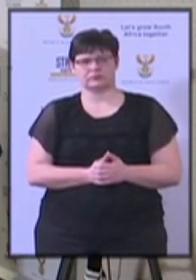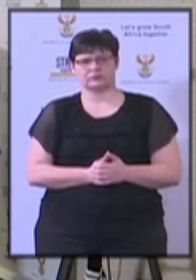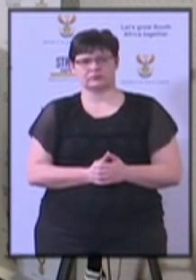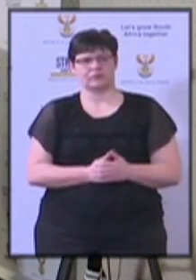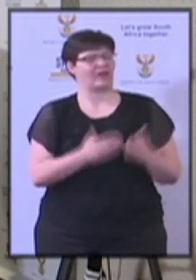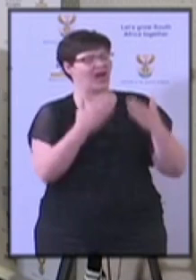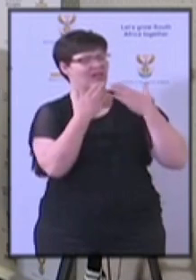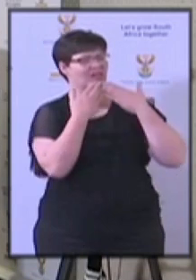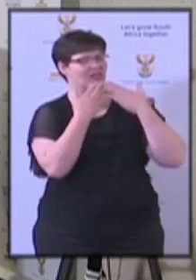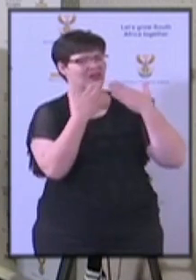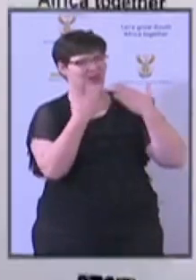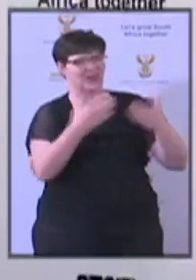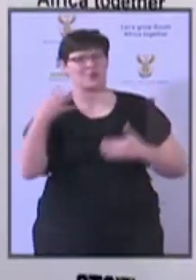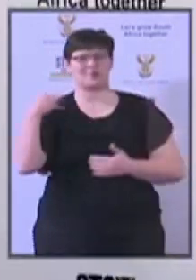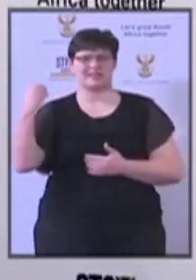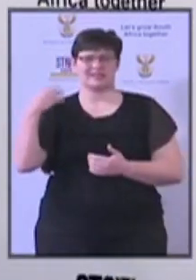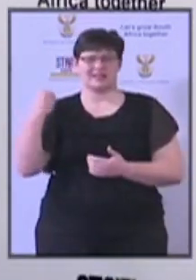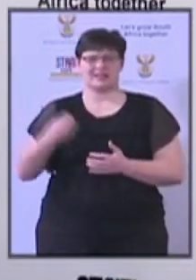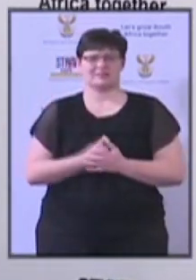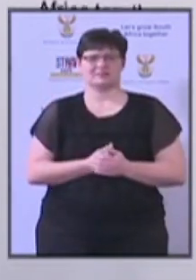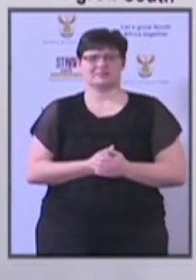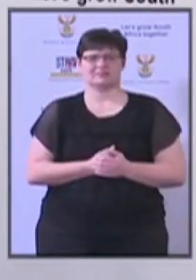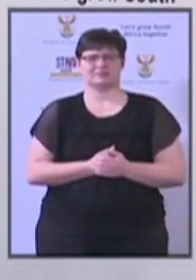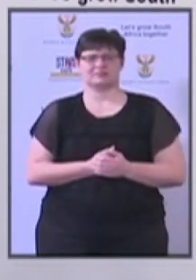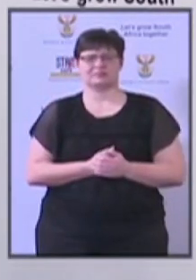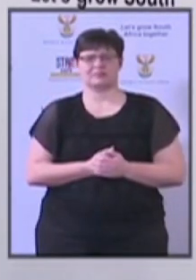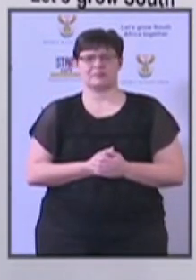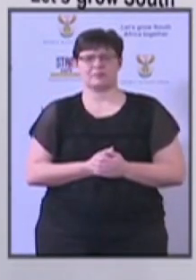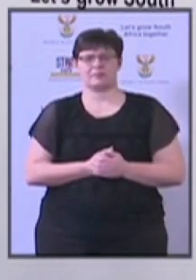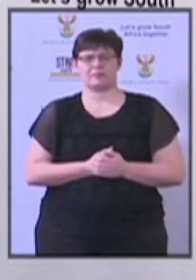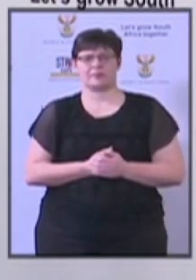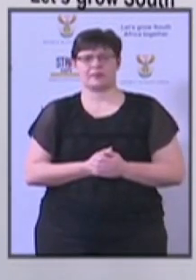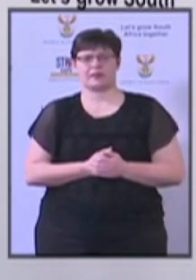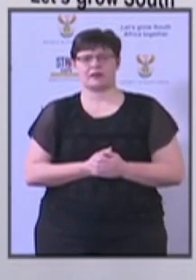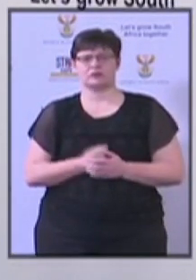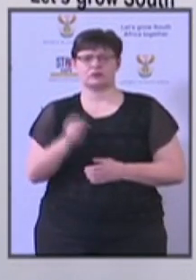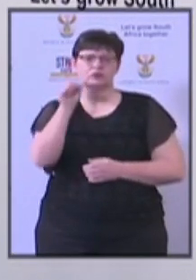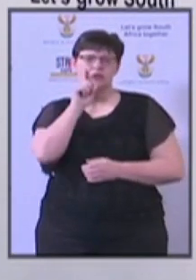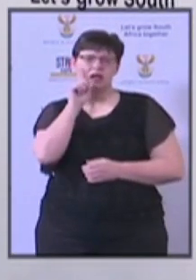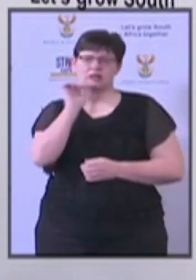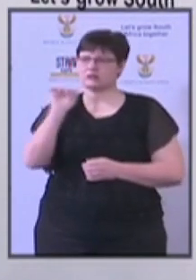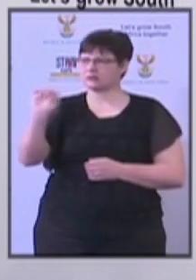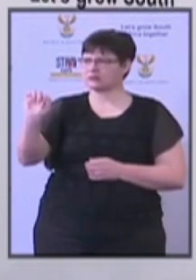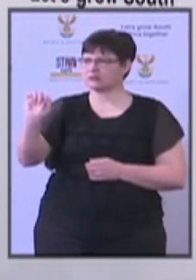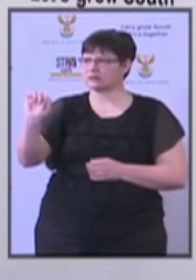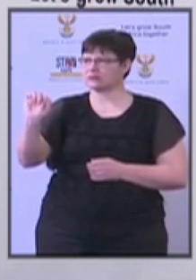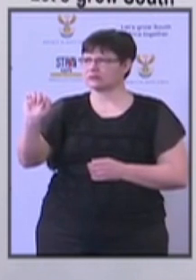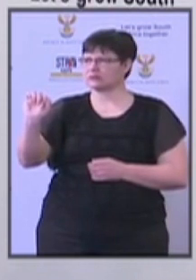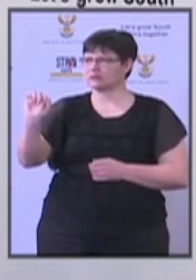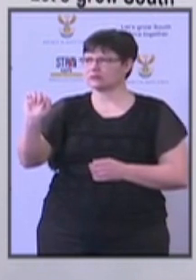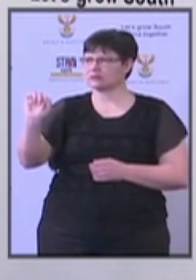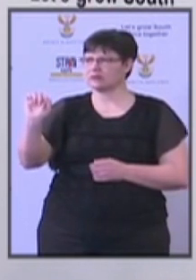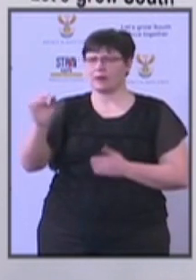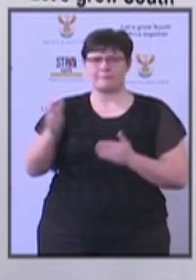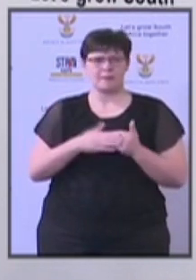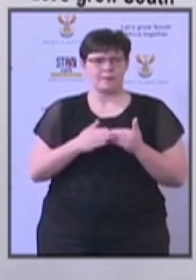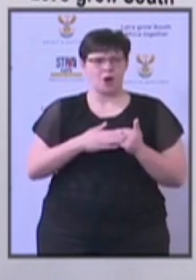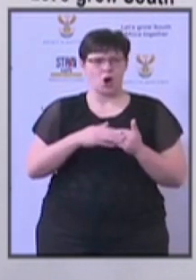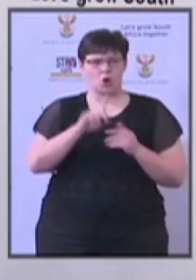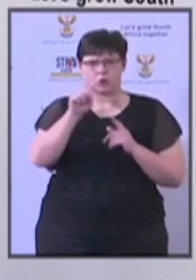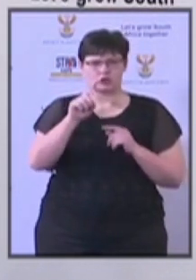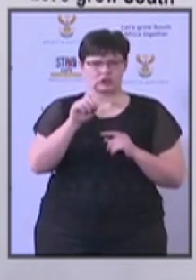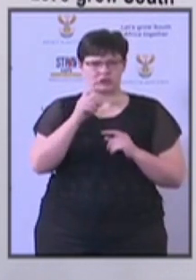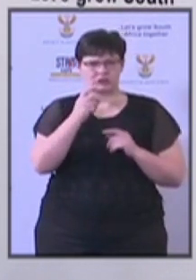Thank you once again, Minister. I just wanted to double check with my colleagues if we have any other questions on the